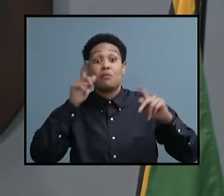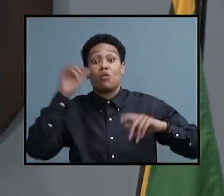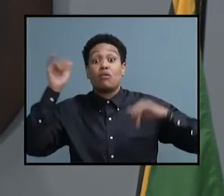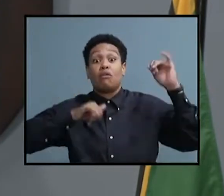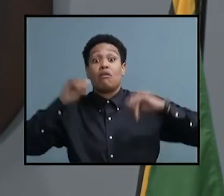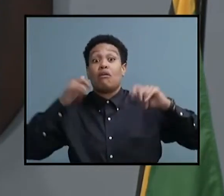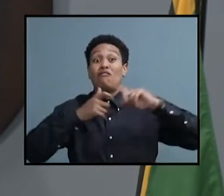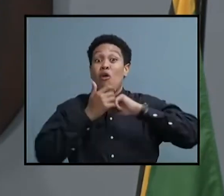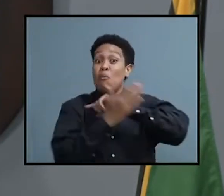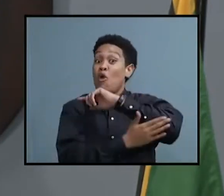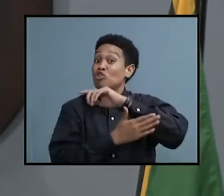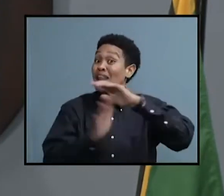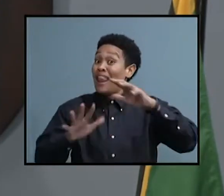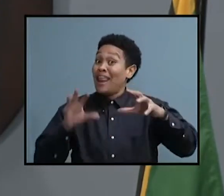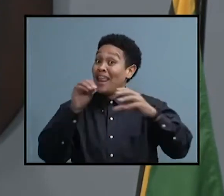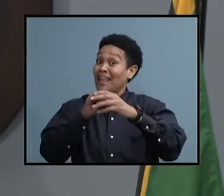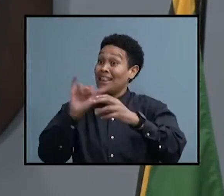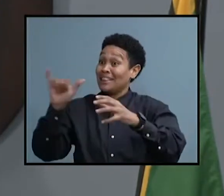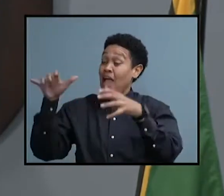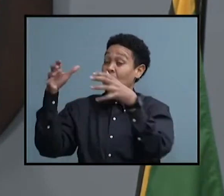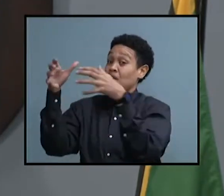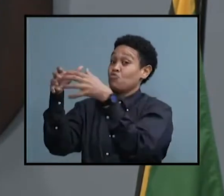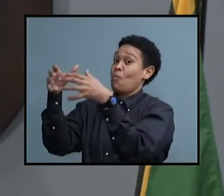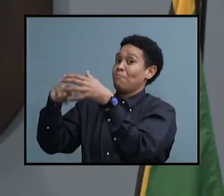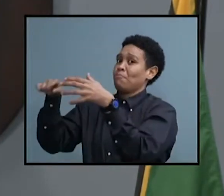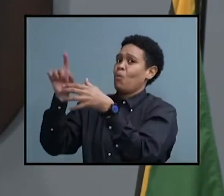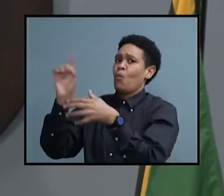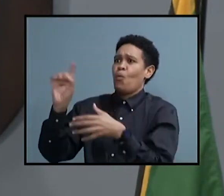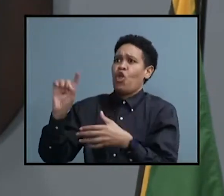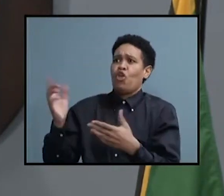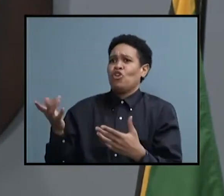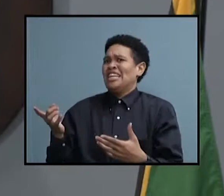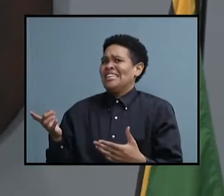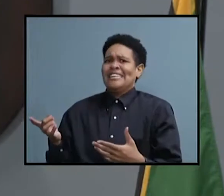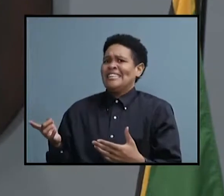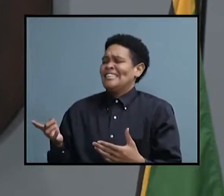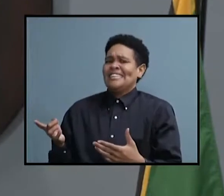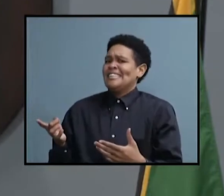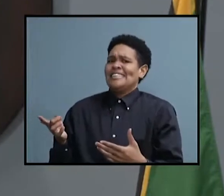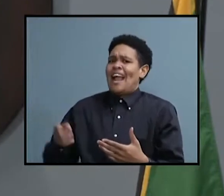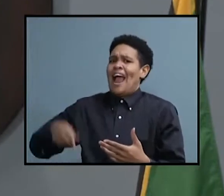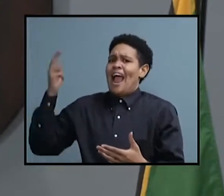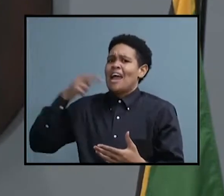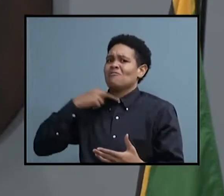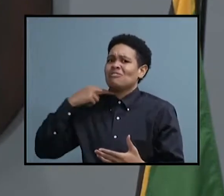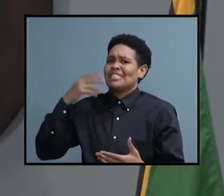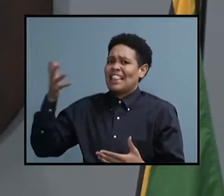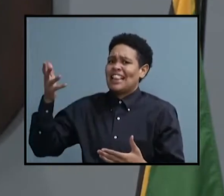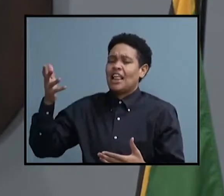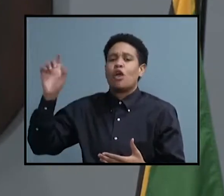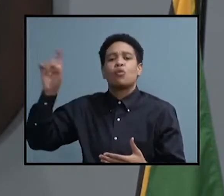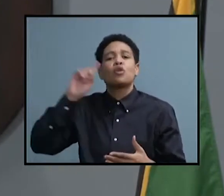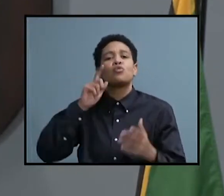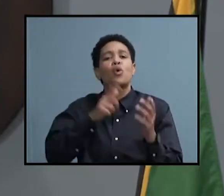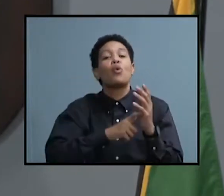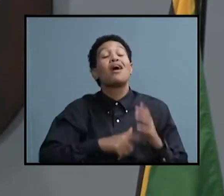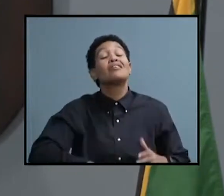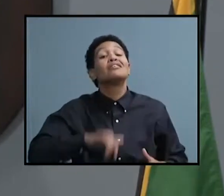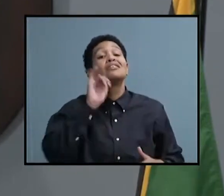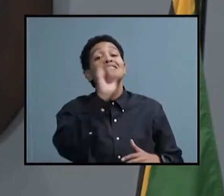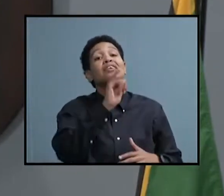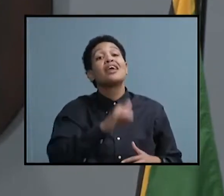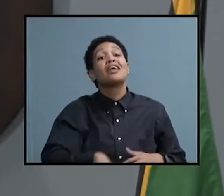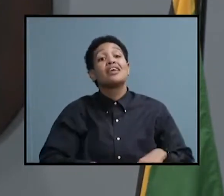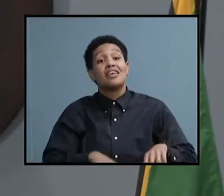would be required to be tested and quarantined at home with either phone or